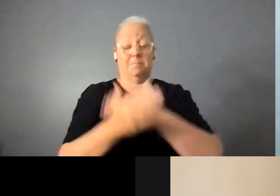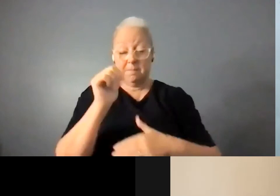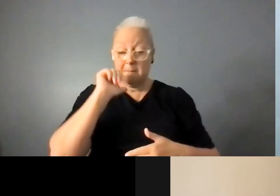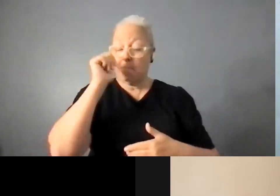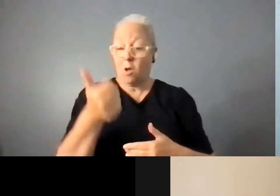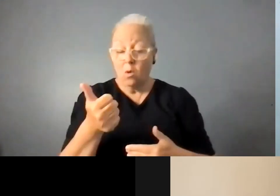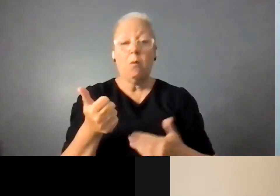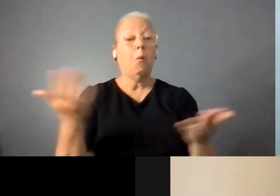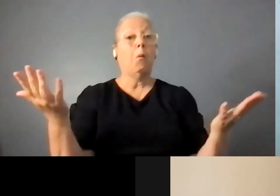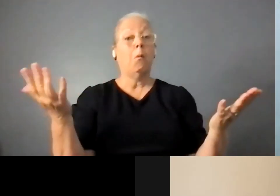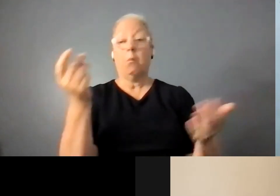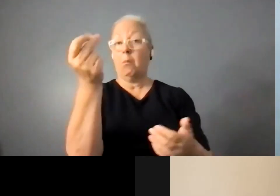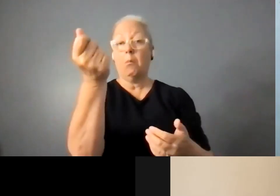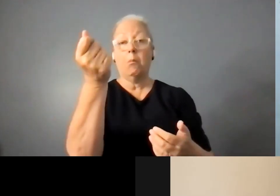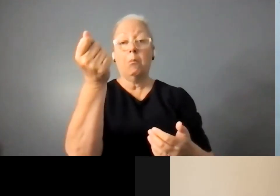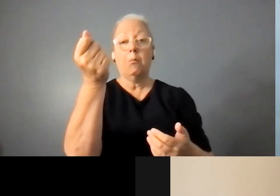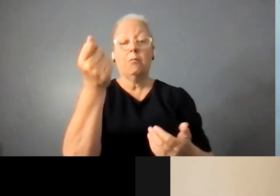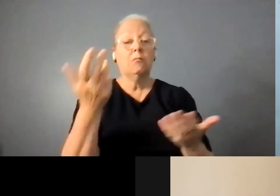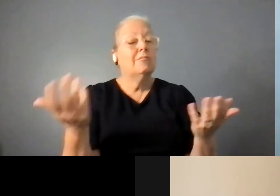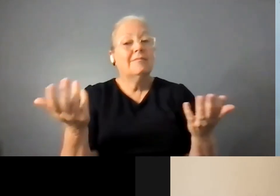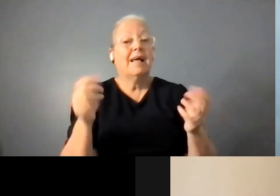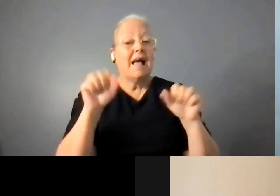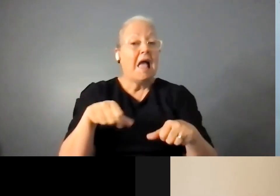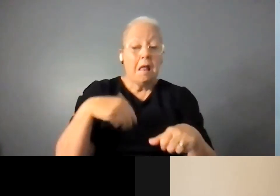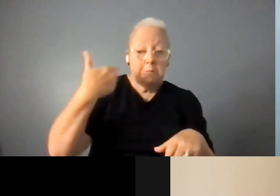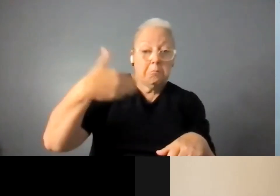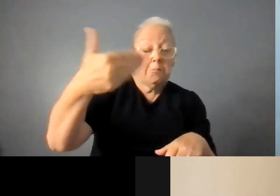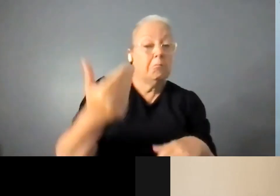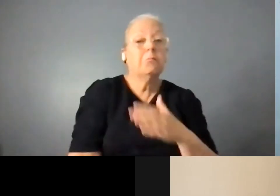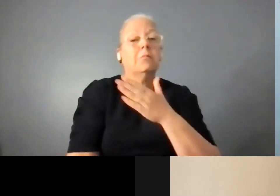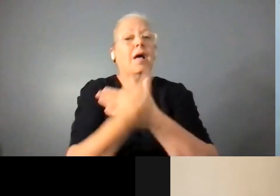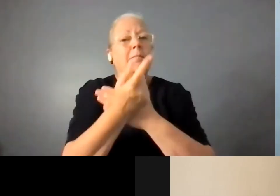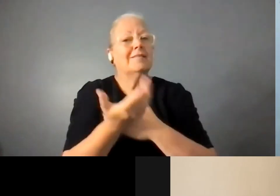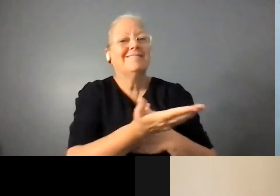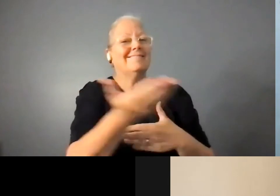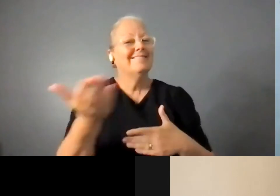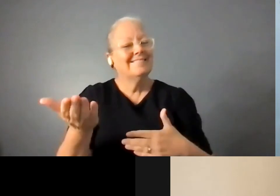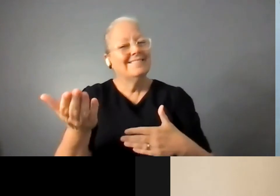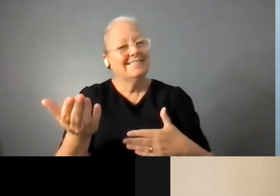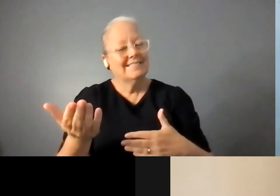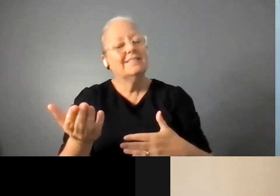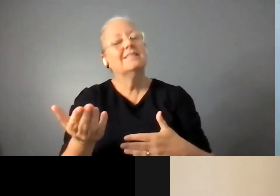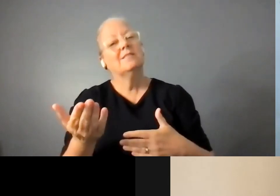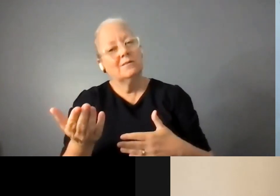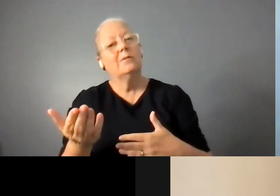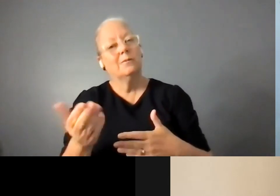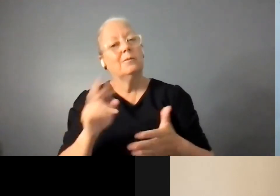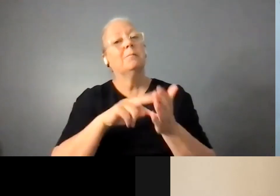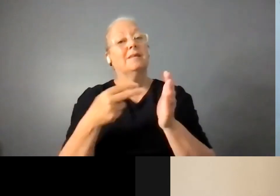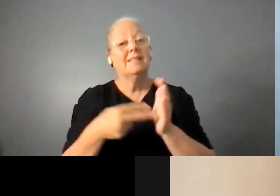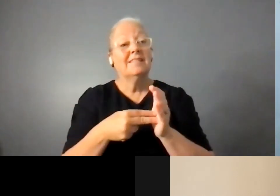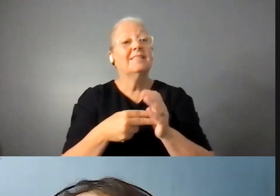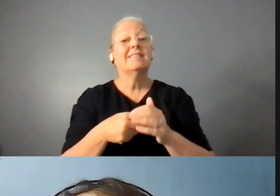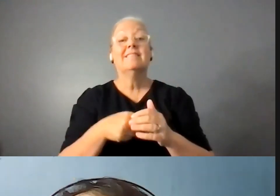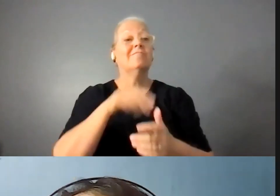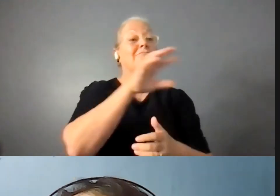They can affect us all in future. So the recreation spaces, us as people with disabilities, we have that